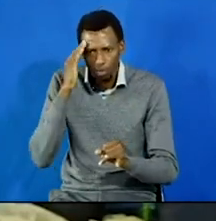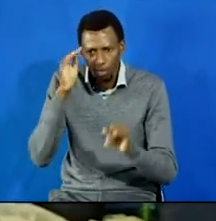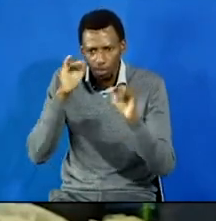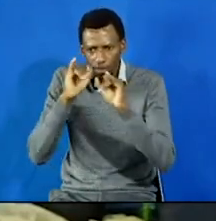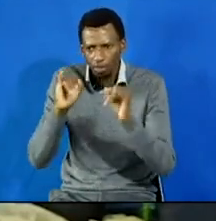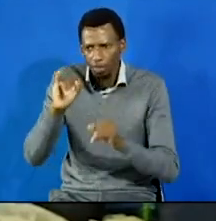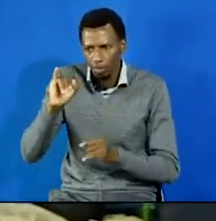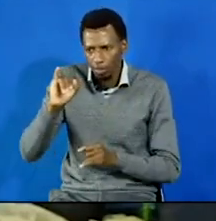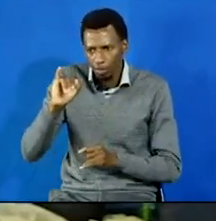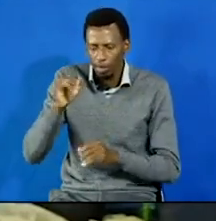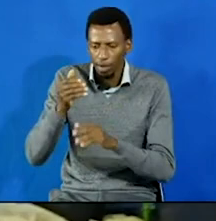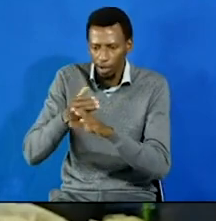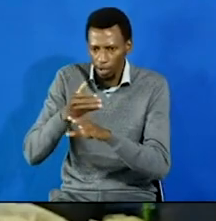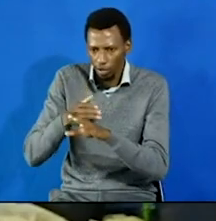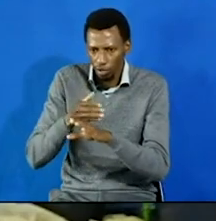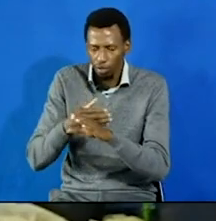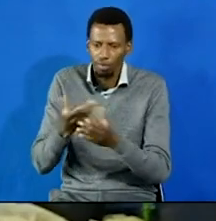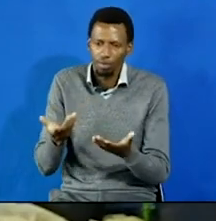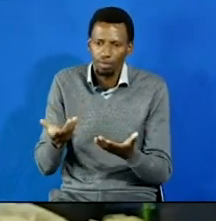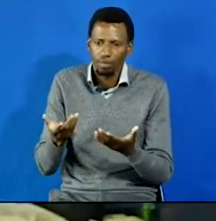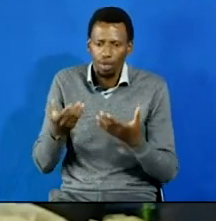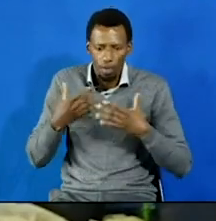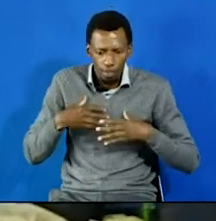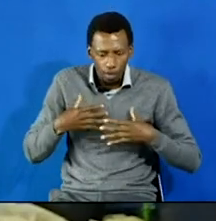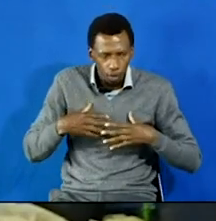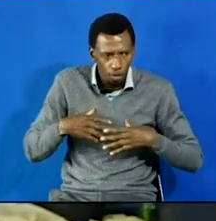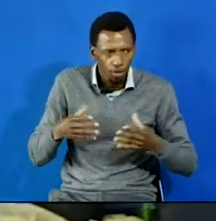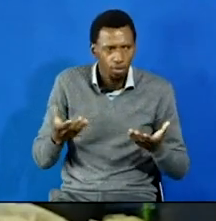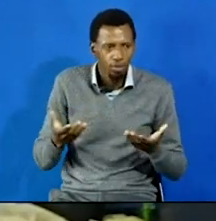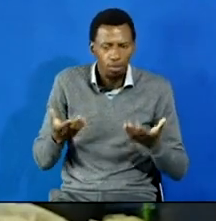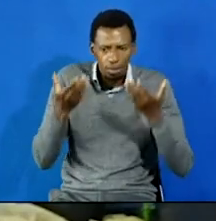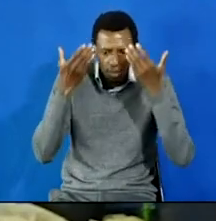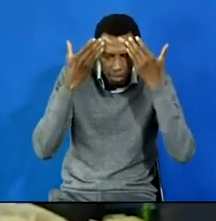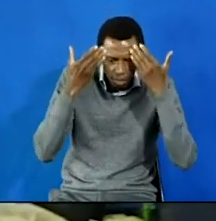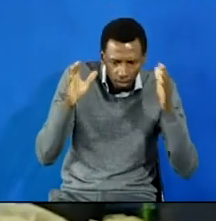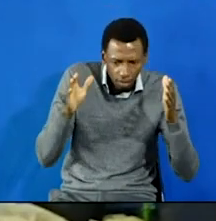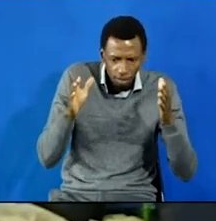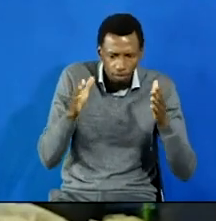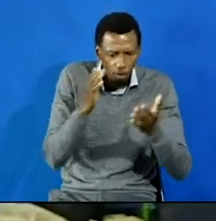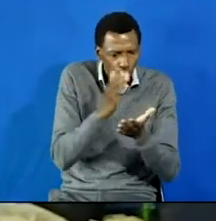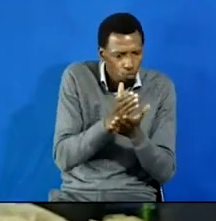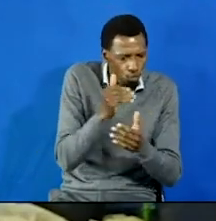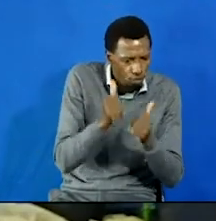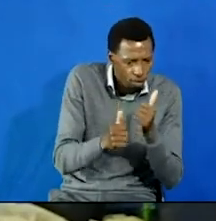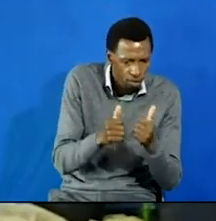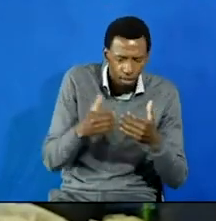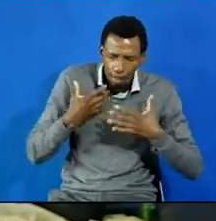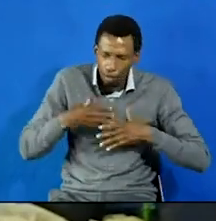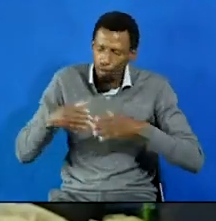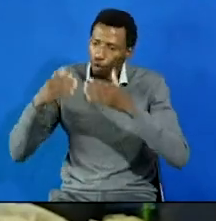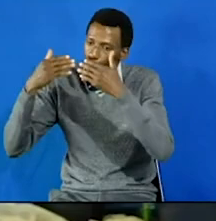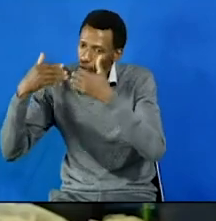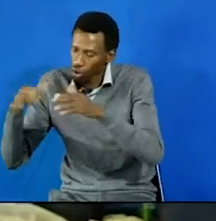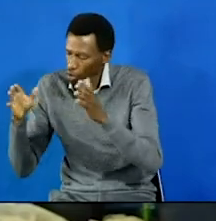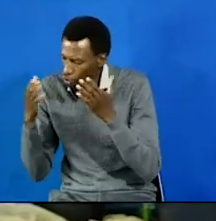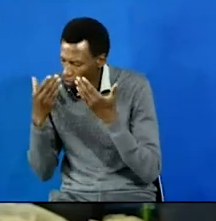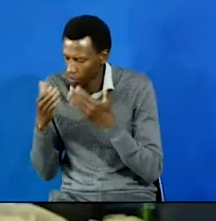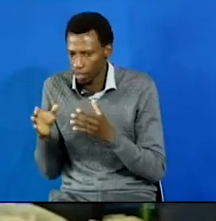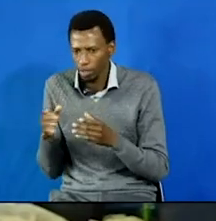People have not known the truth. People have been lost. And you and